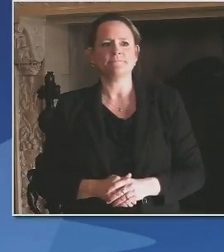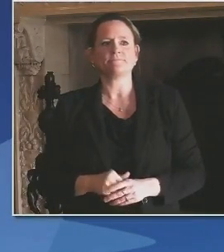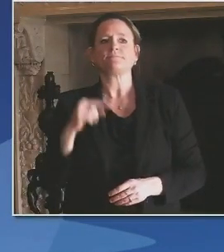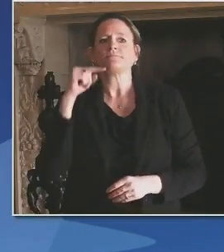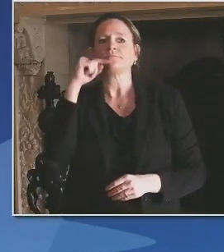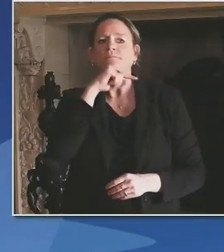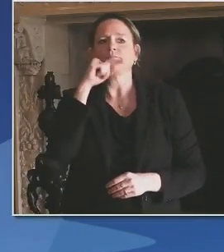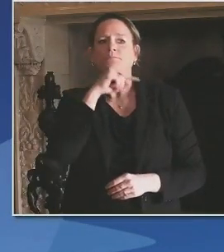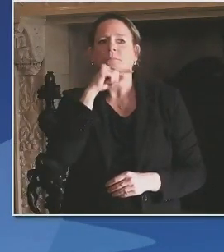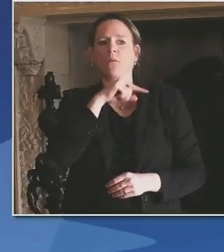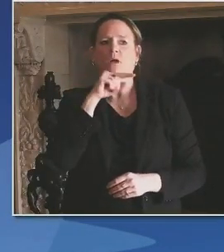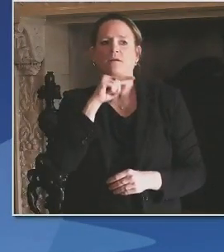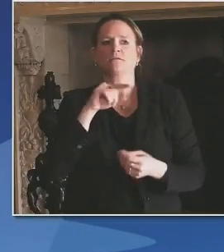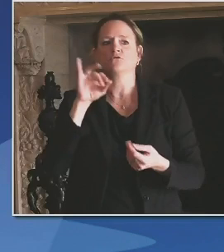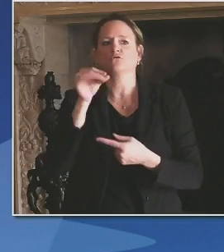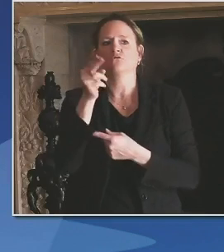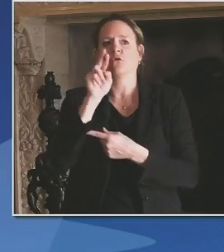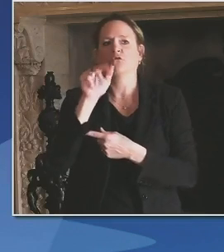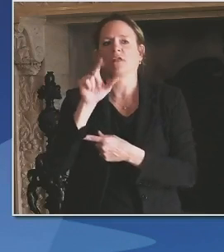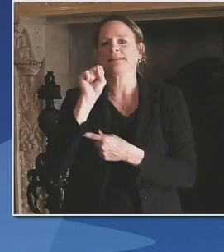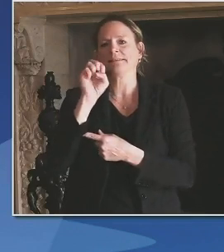Sentinel.